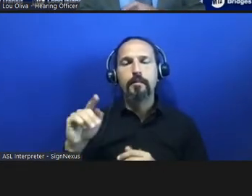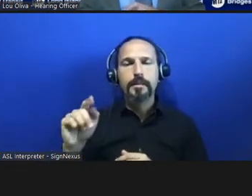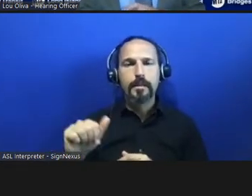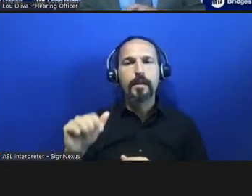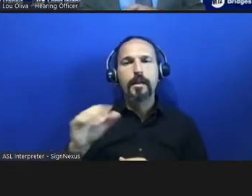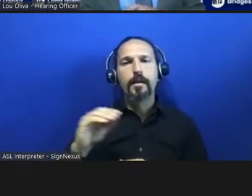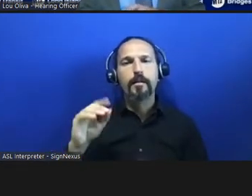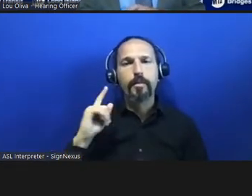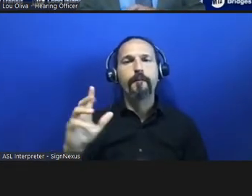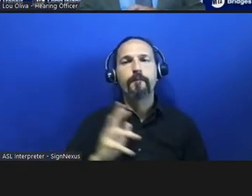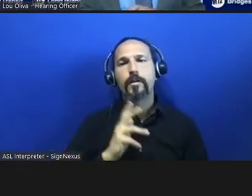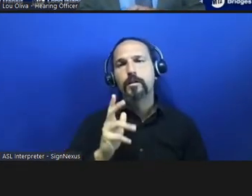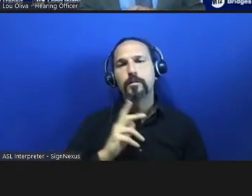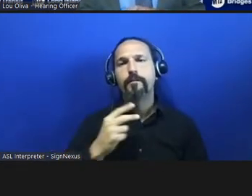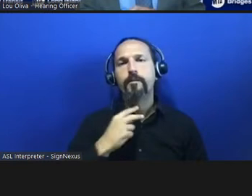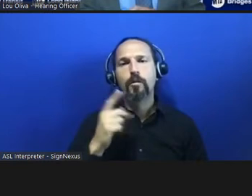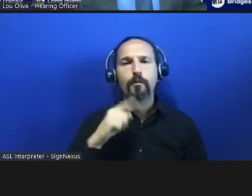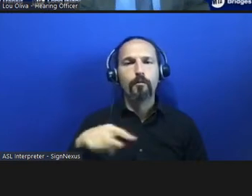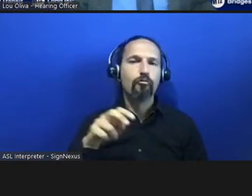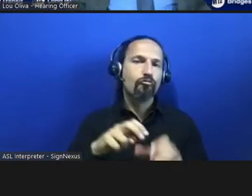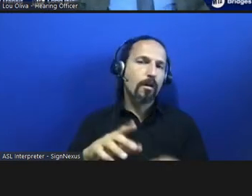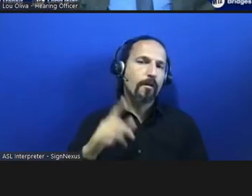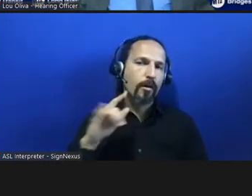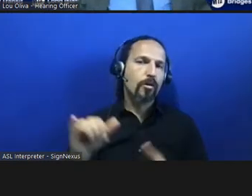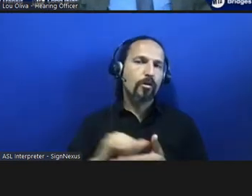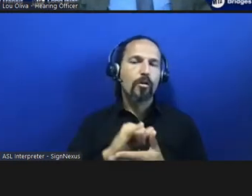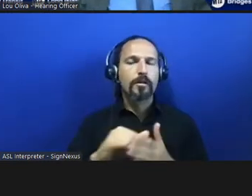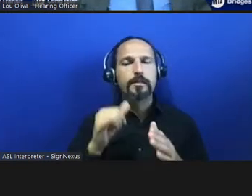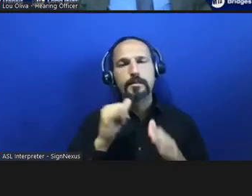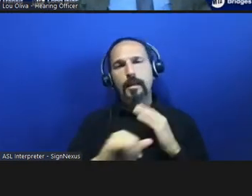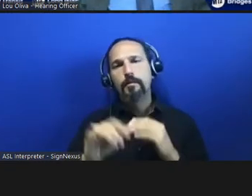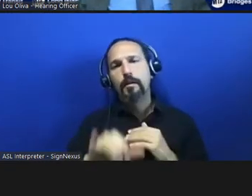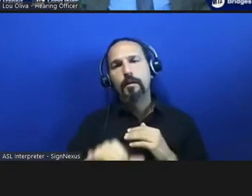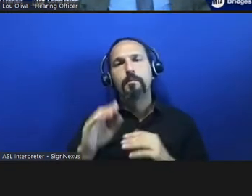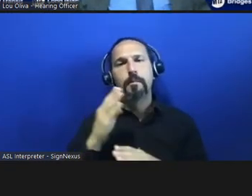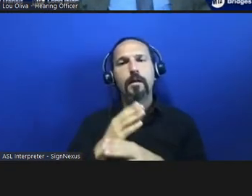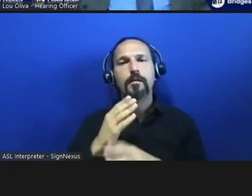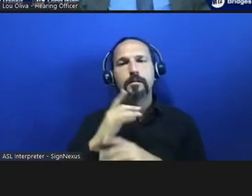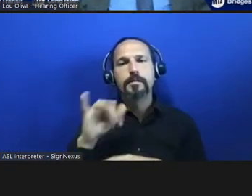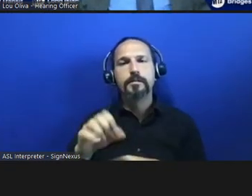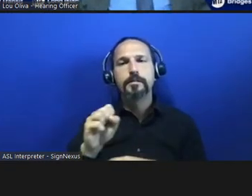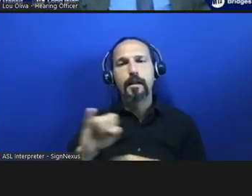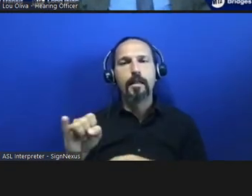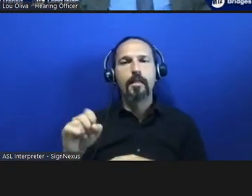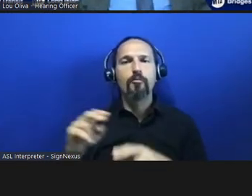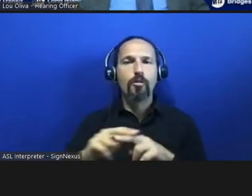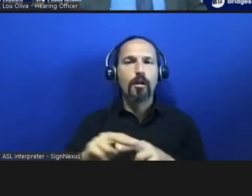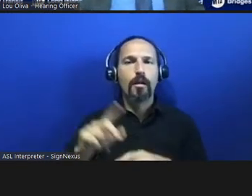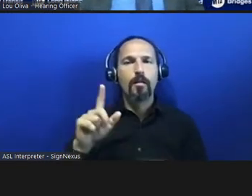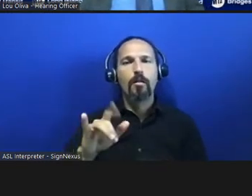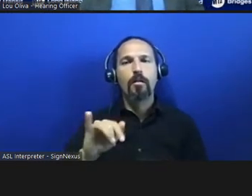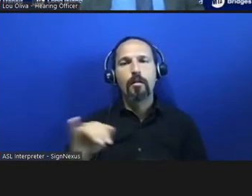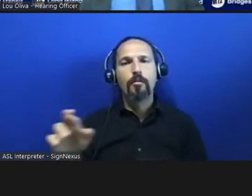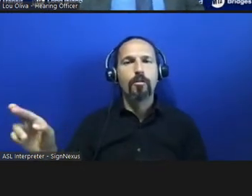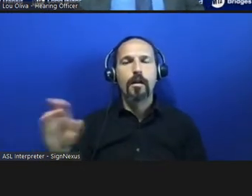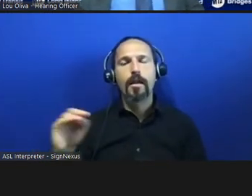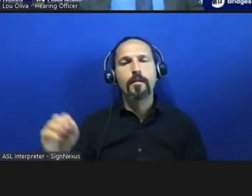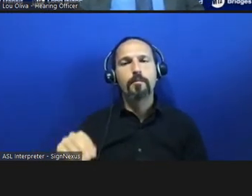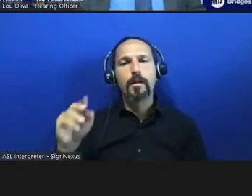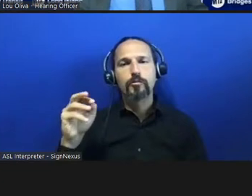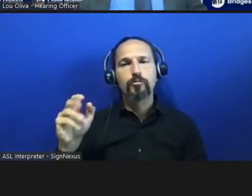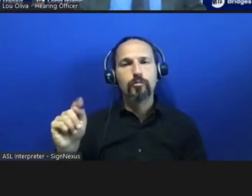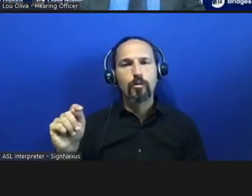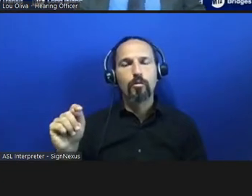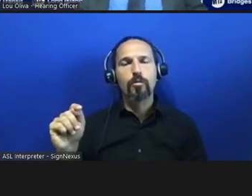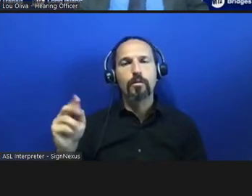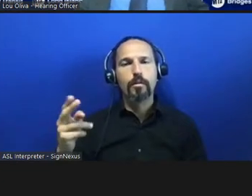and is the official voice of riders of New York City Subways and buses the Staten Island Rail Long Island Railroad and Metro North in